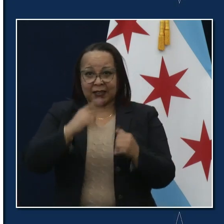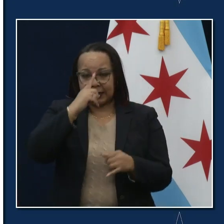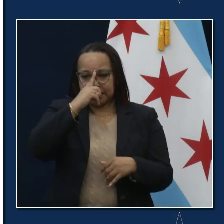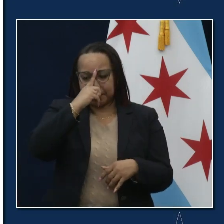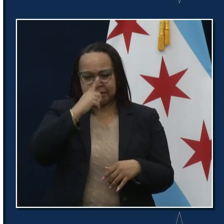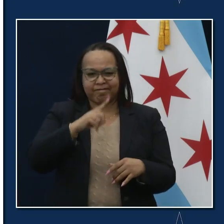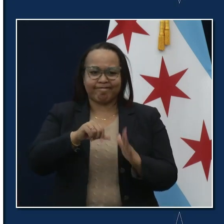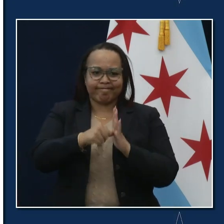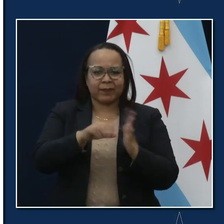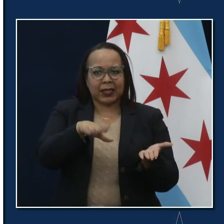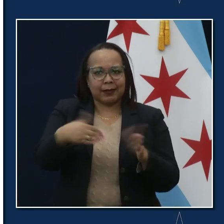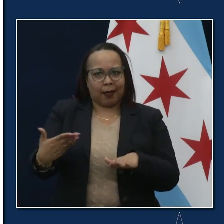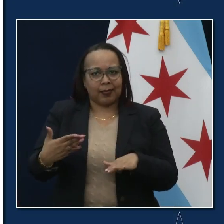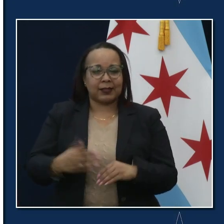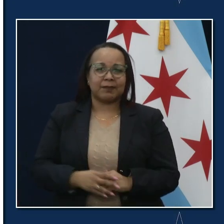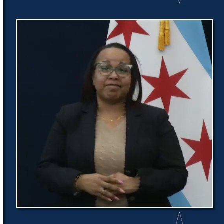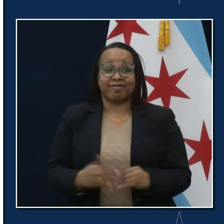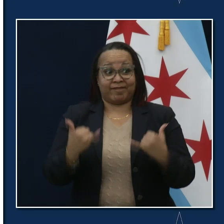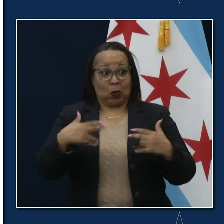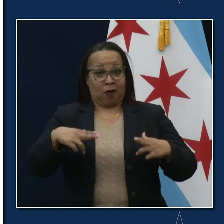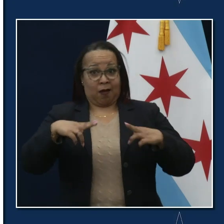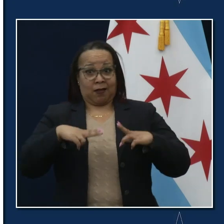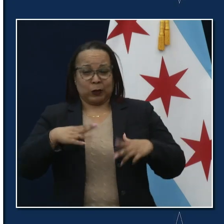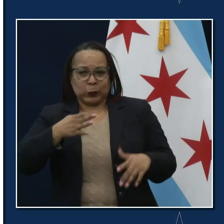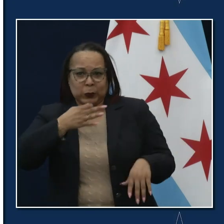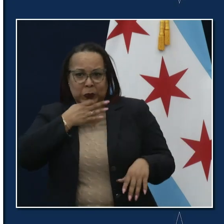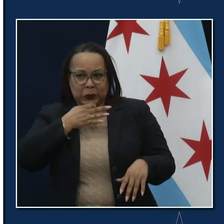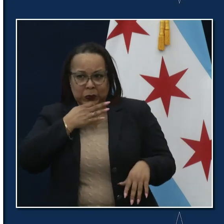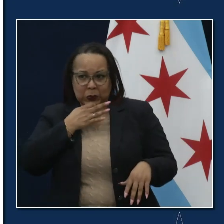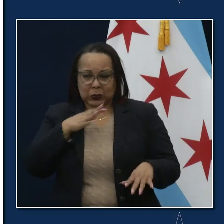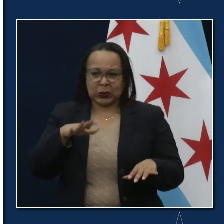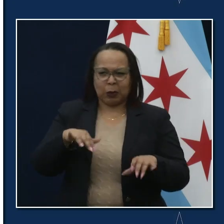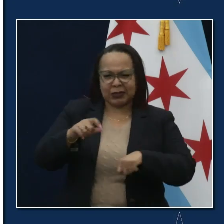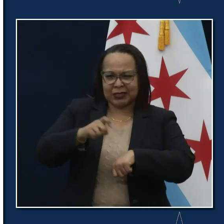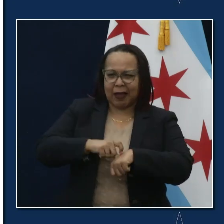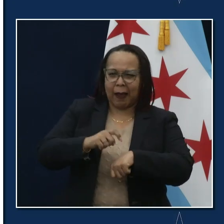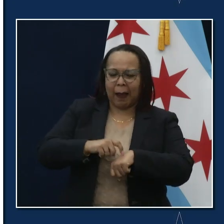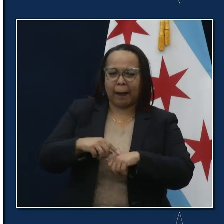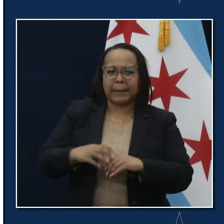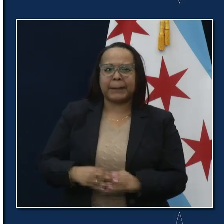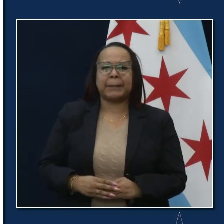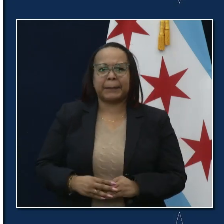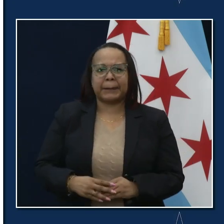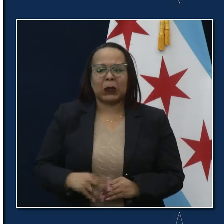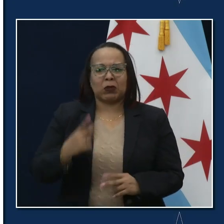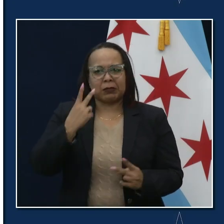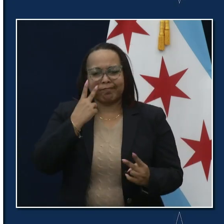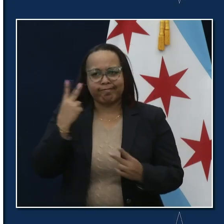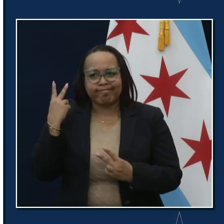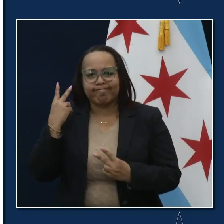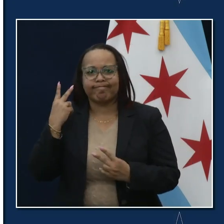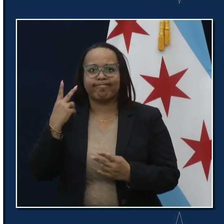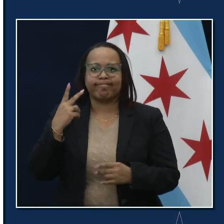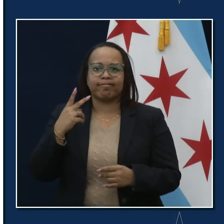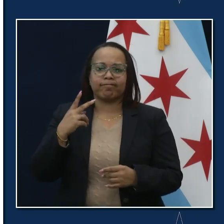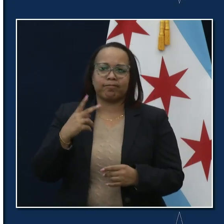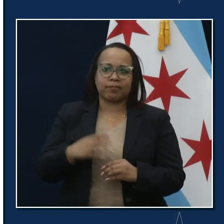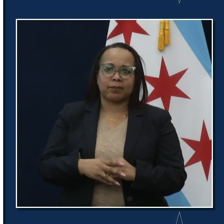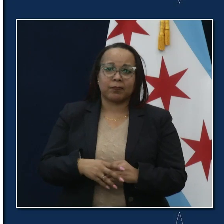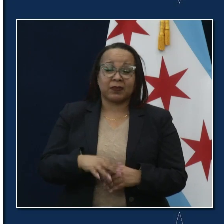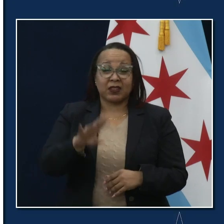deaths. As we head into this holiday season, I do just want to take a minute to reflect and remember